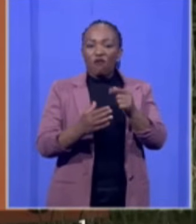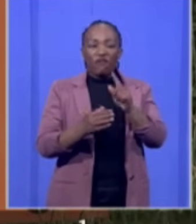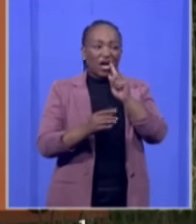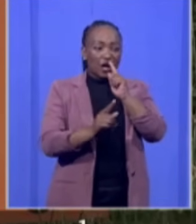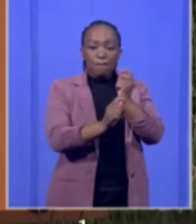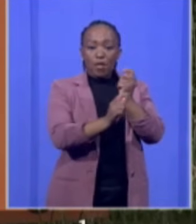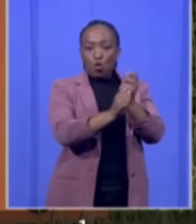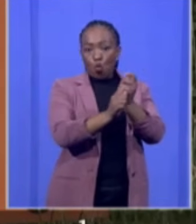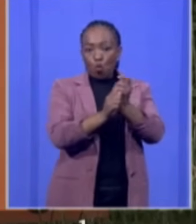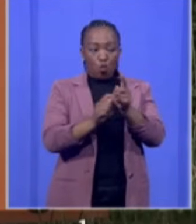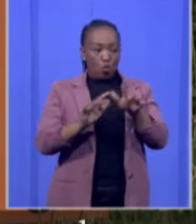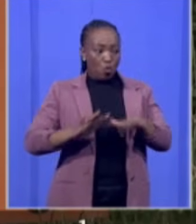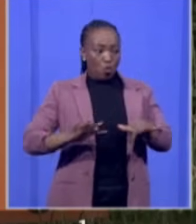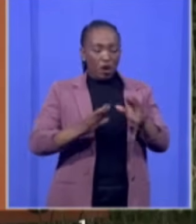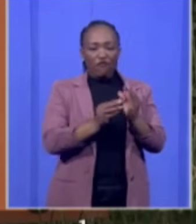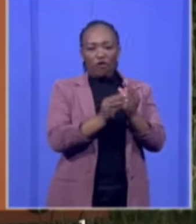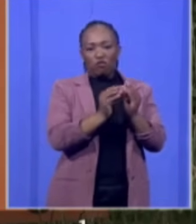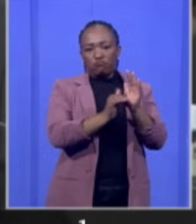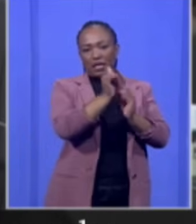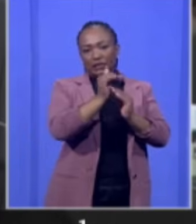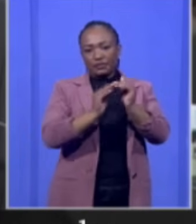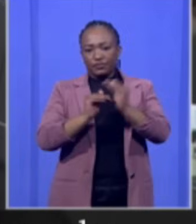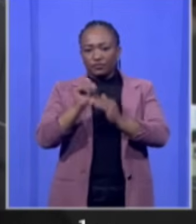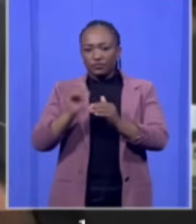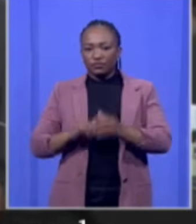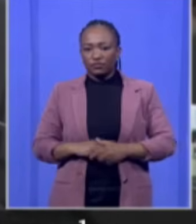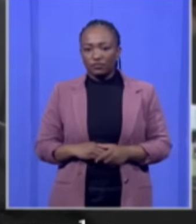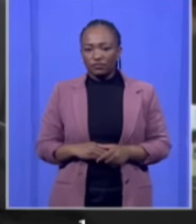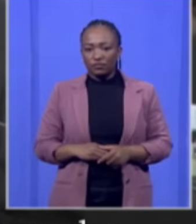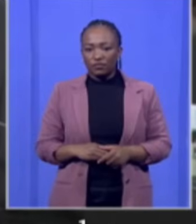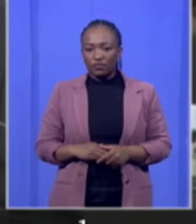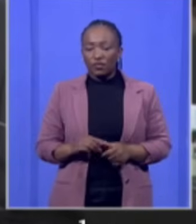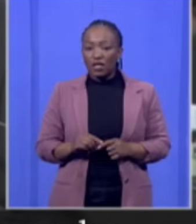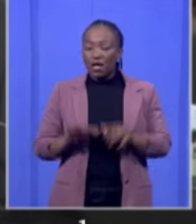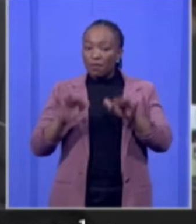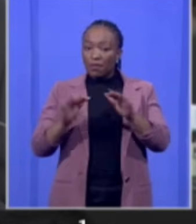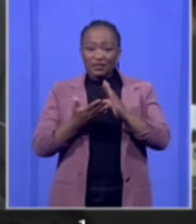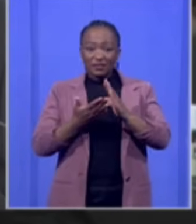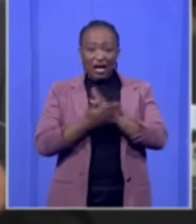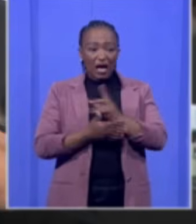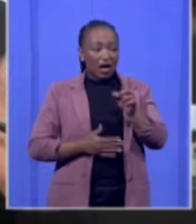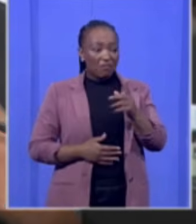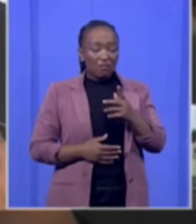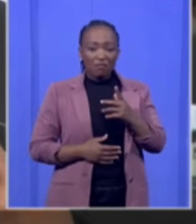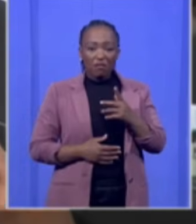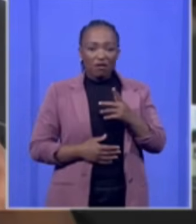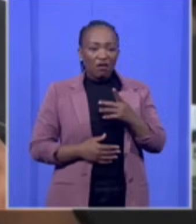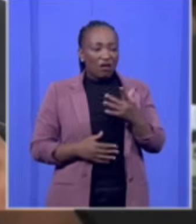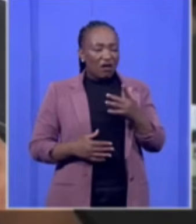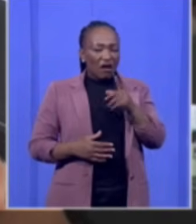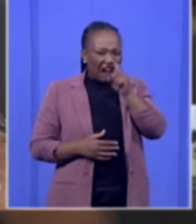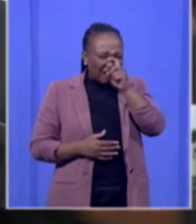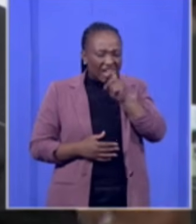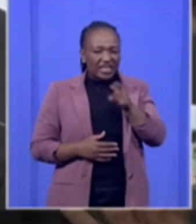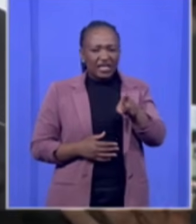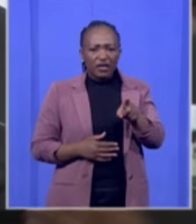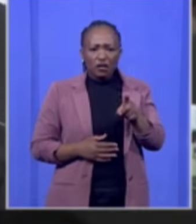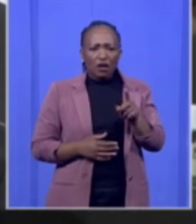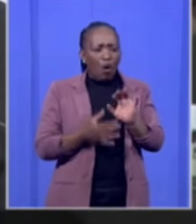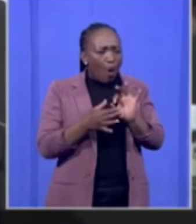mekhukhu. There are those that are greedy from our own communities that have got homes, they are